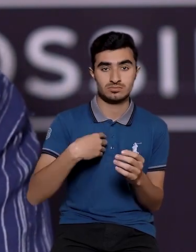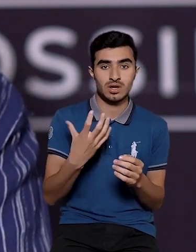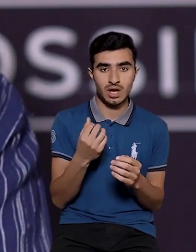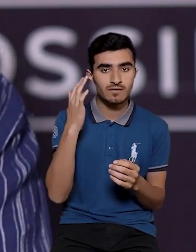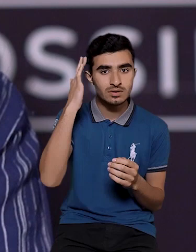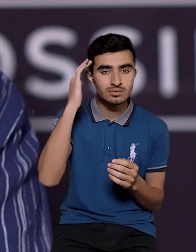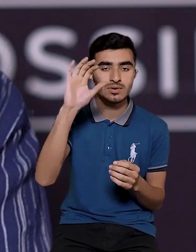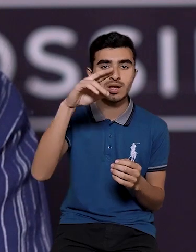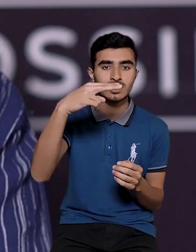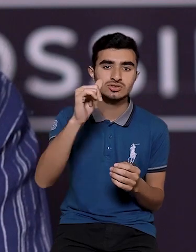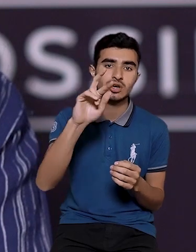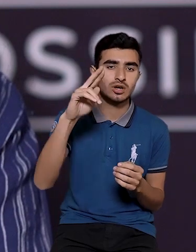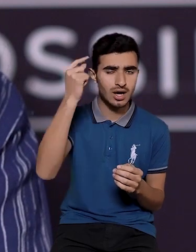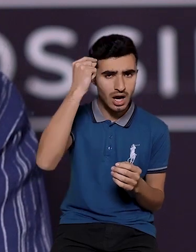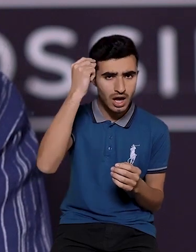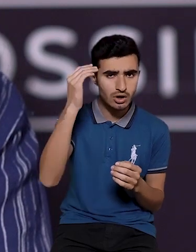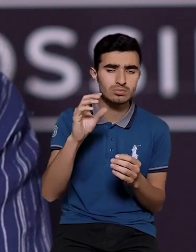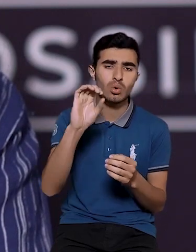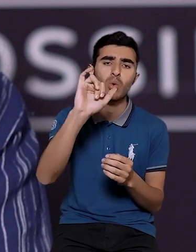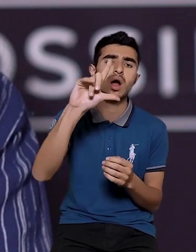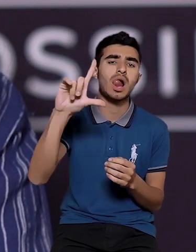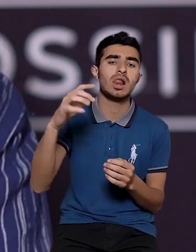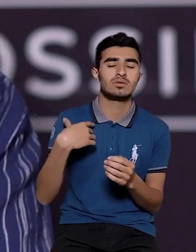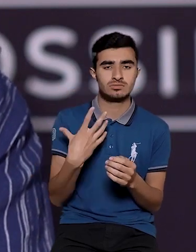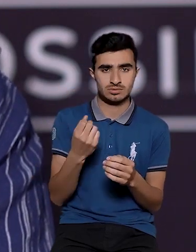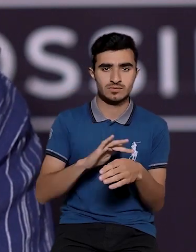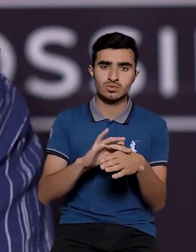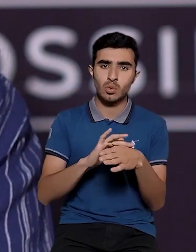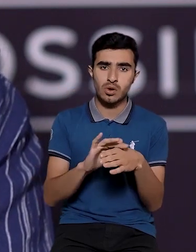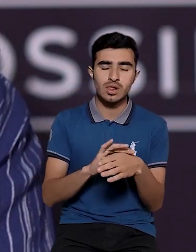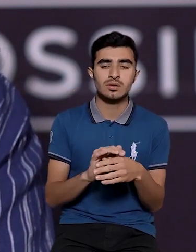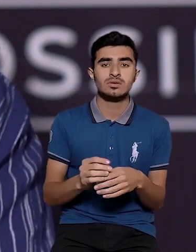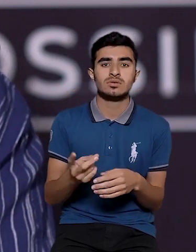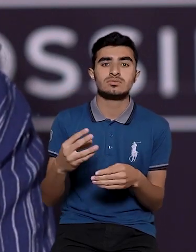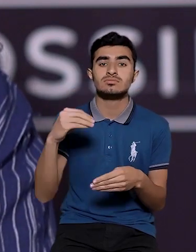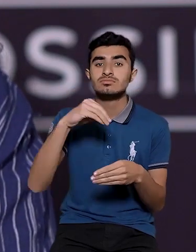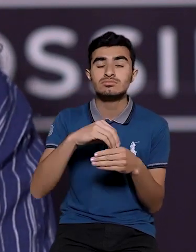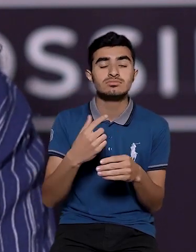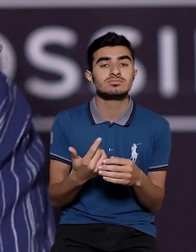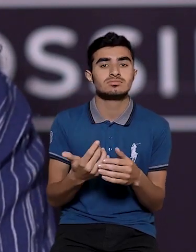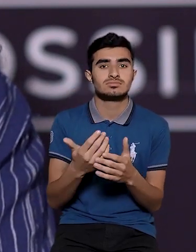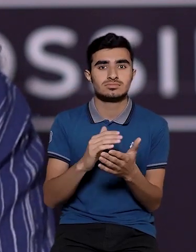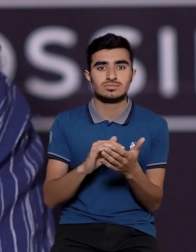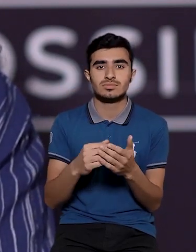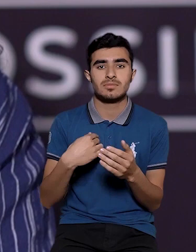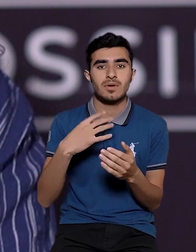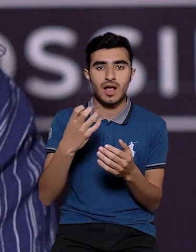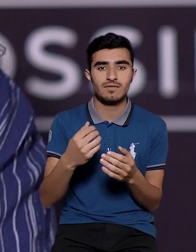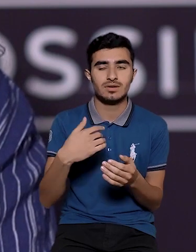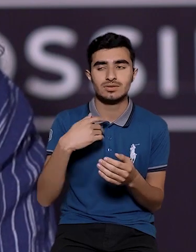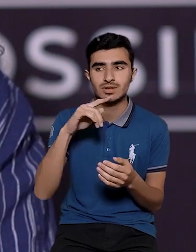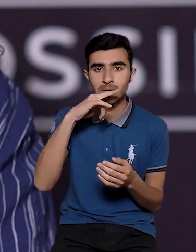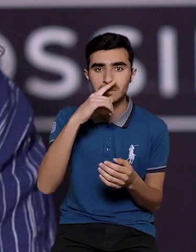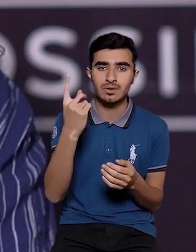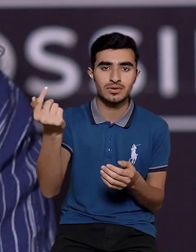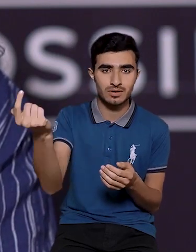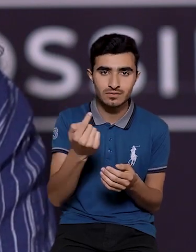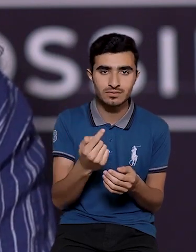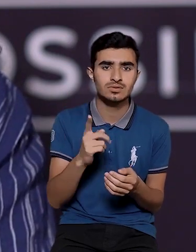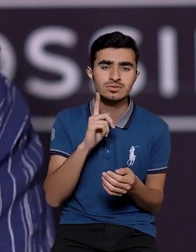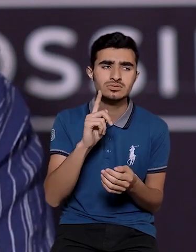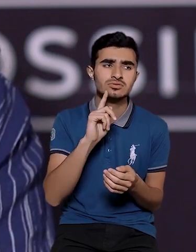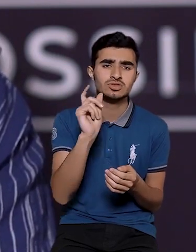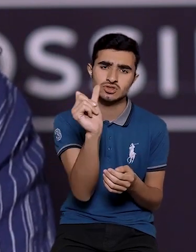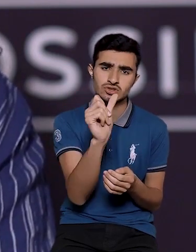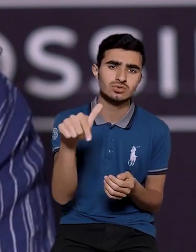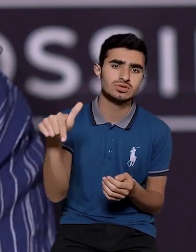effective for that. I have a hair oil for it, The bee venom is also really amazing